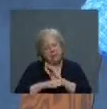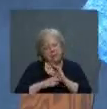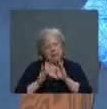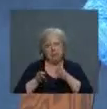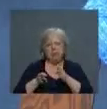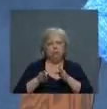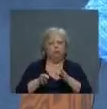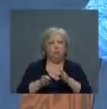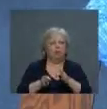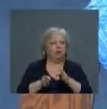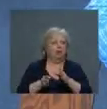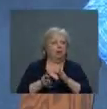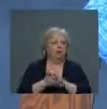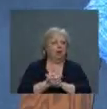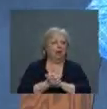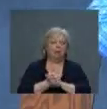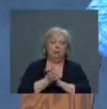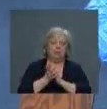very